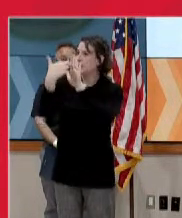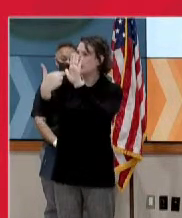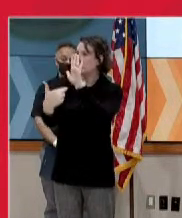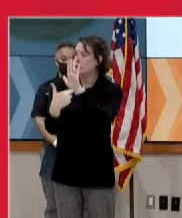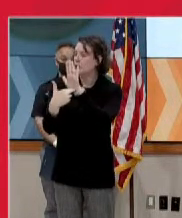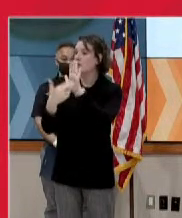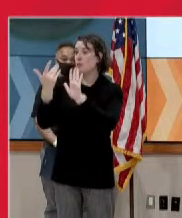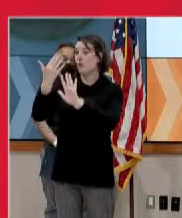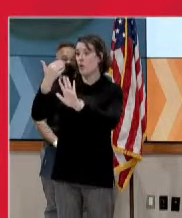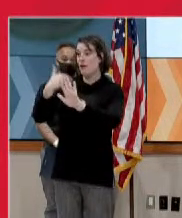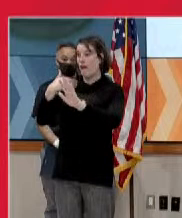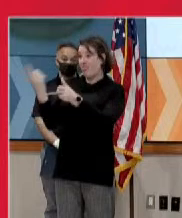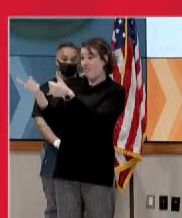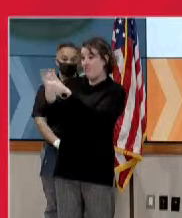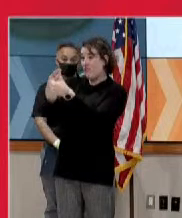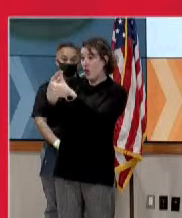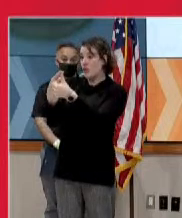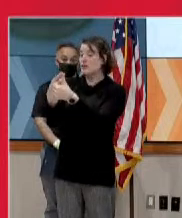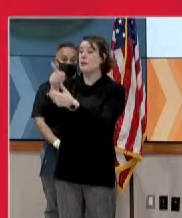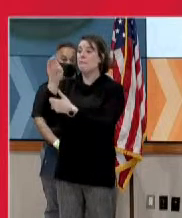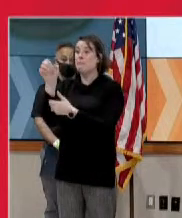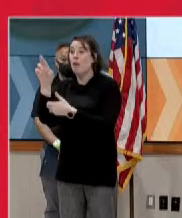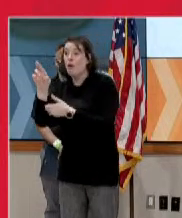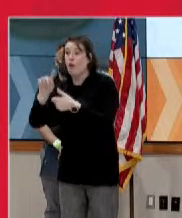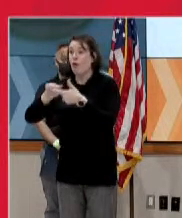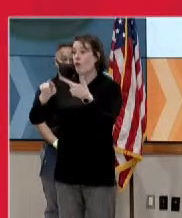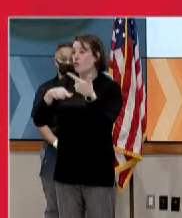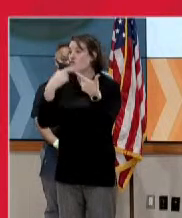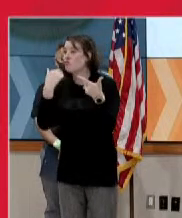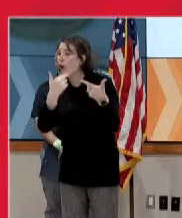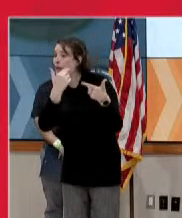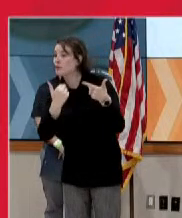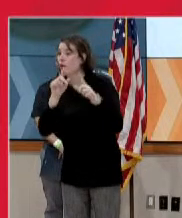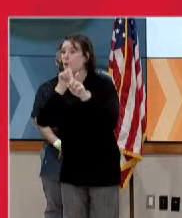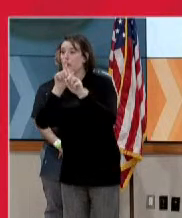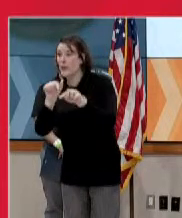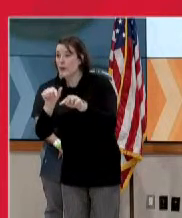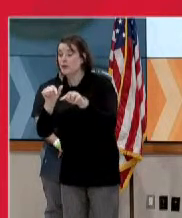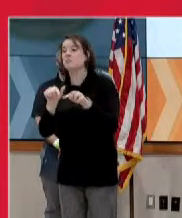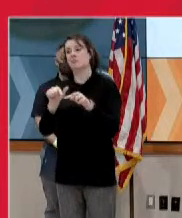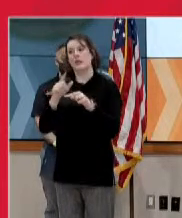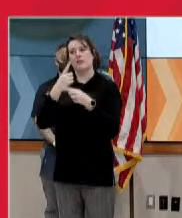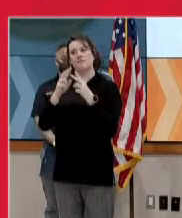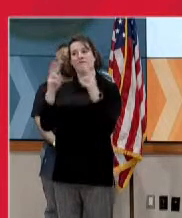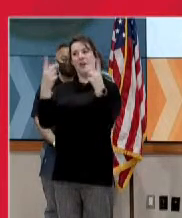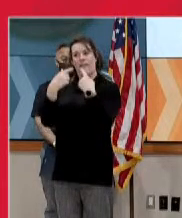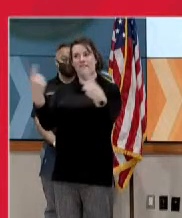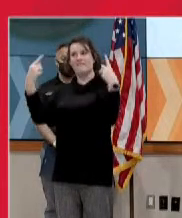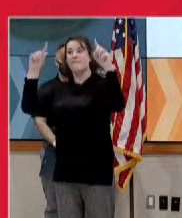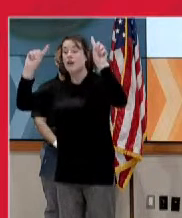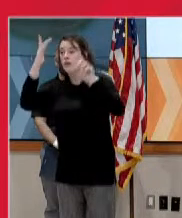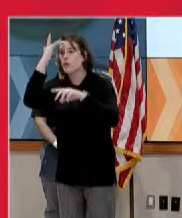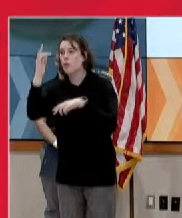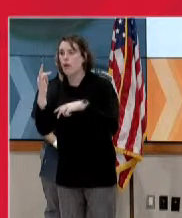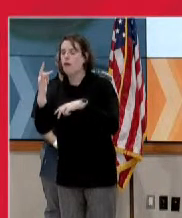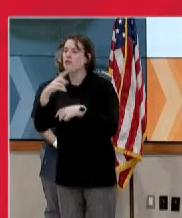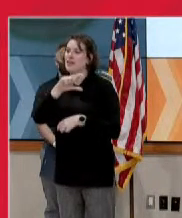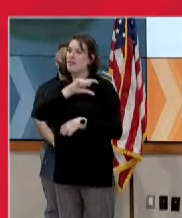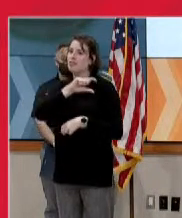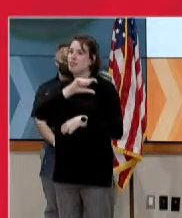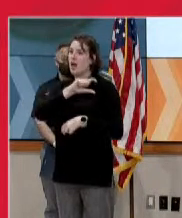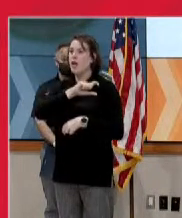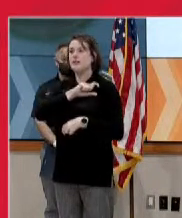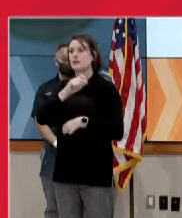initial bars and restaurant order, the initial stay-home order, they were very effective in terms of us sending, law enforcement going